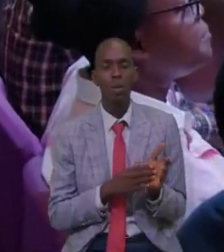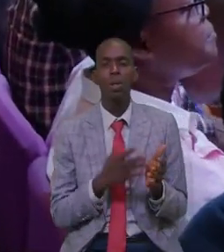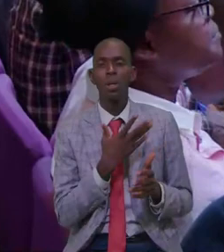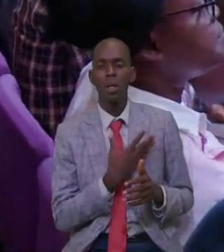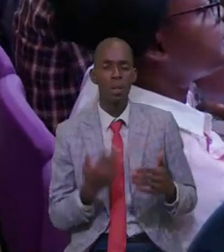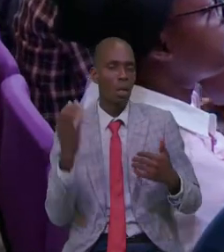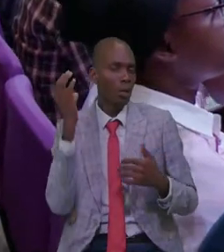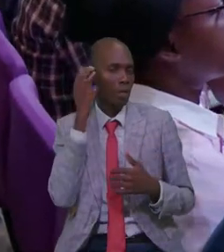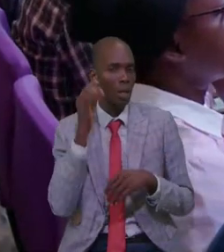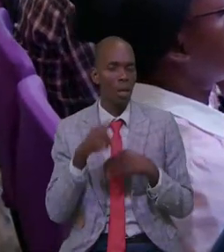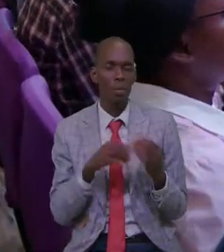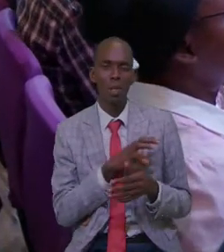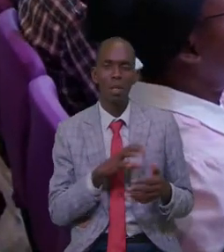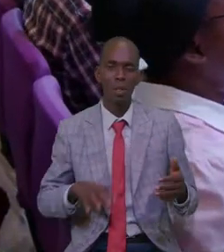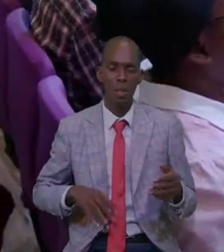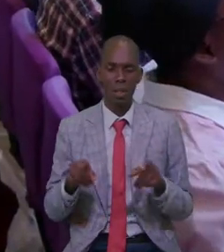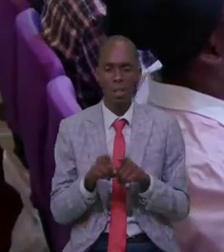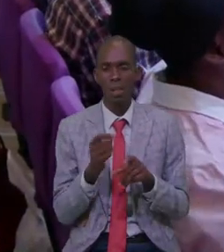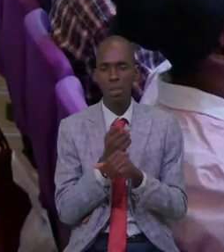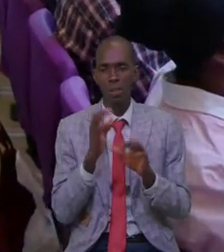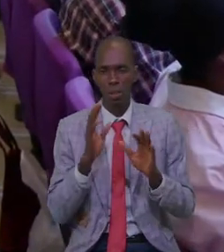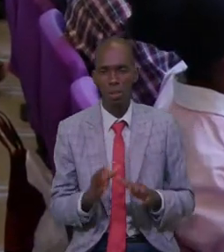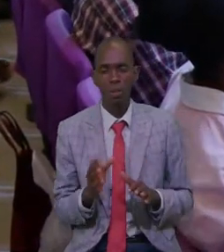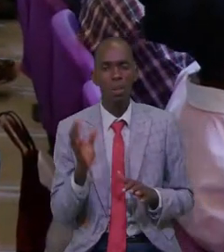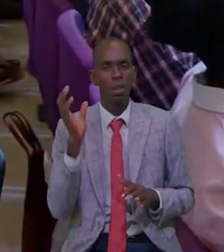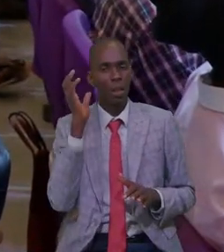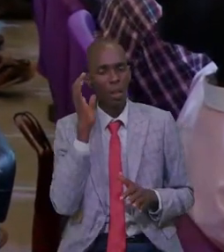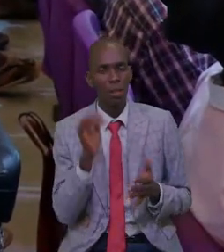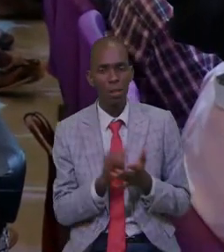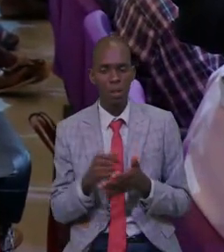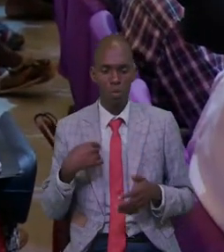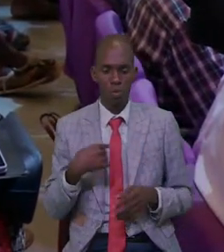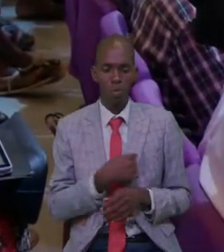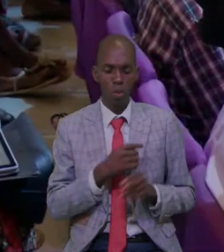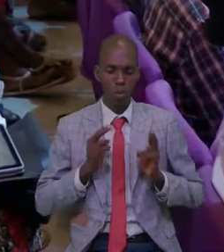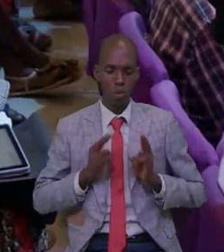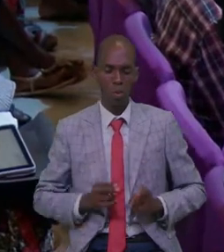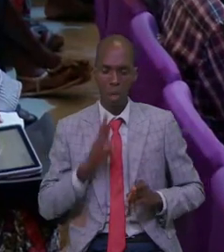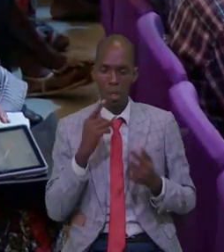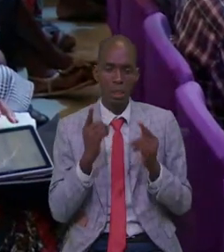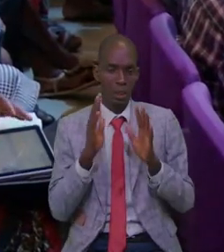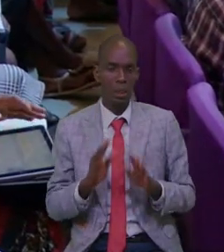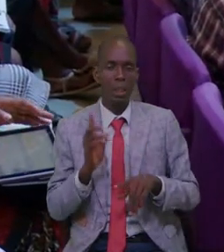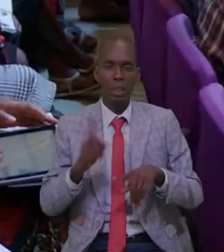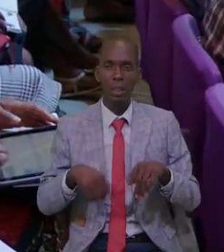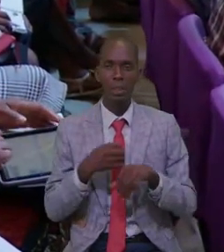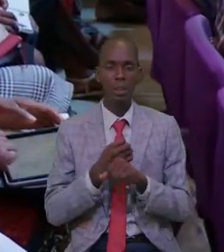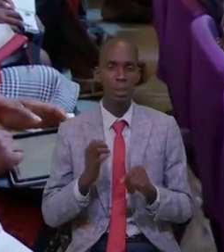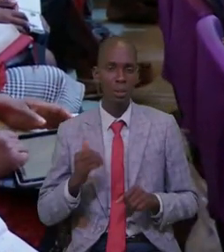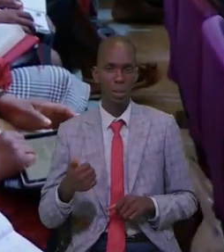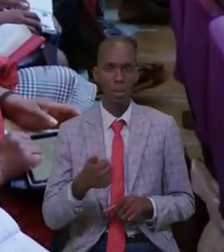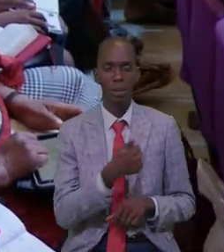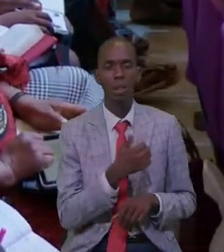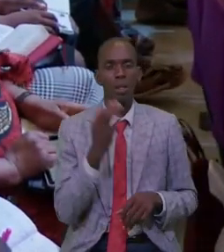the Savior, and they heard we're sinners, they heard we cannot save ourselves, they heard only Christ